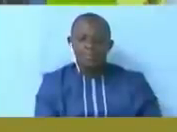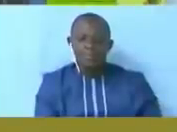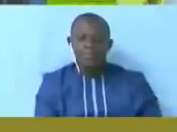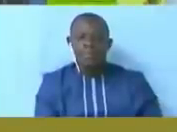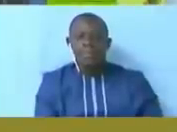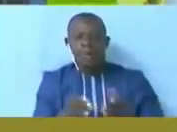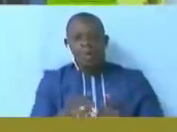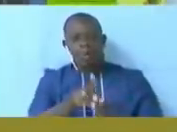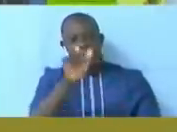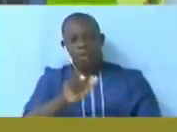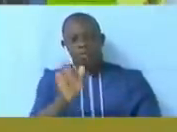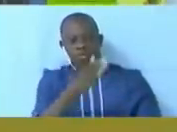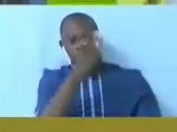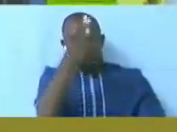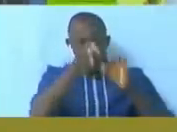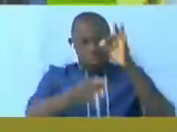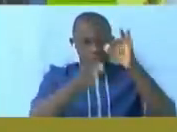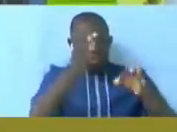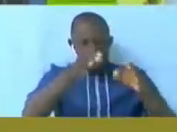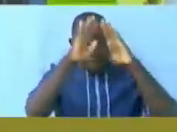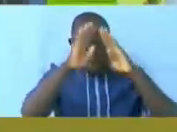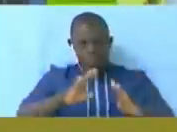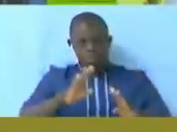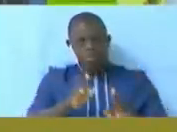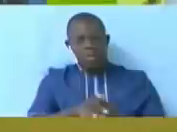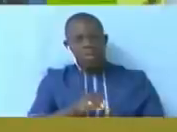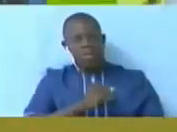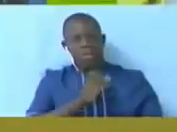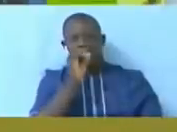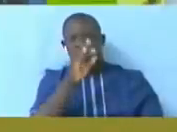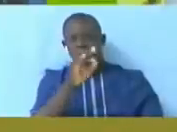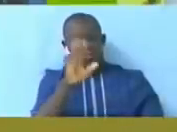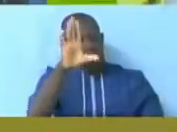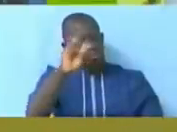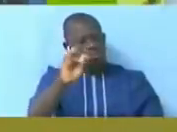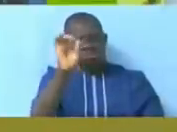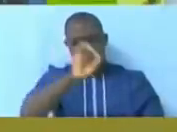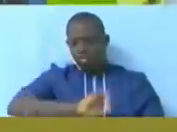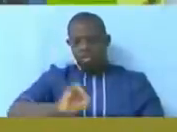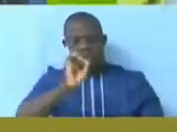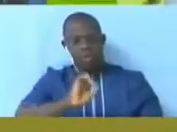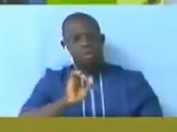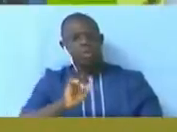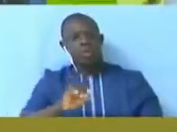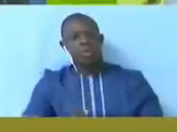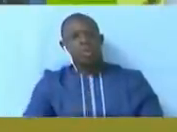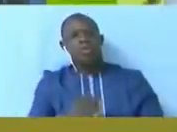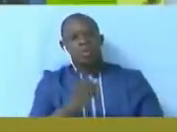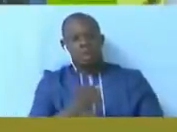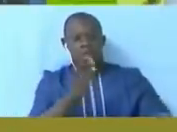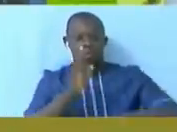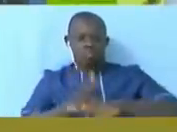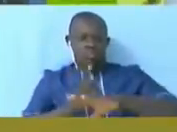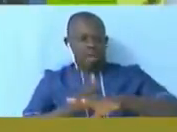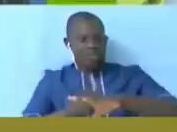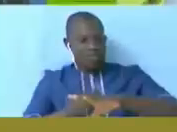went to court. And he pleaded guilty. He was cautioned